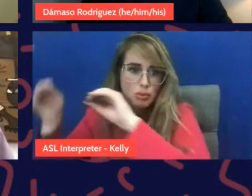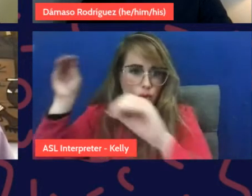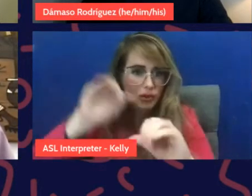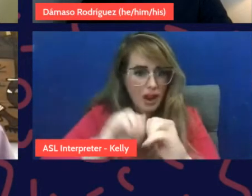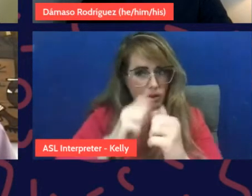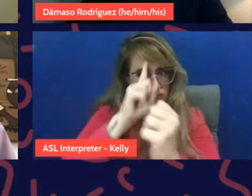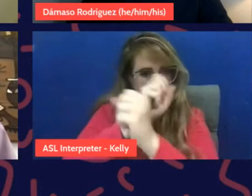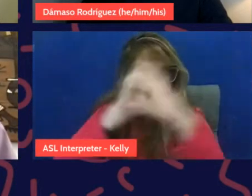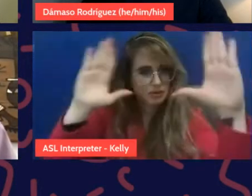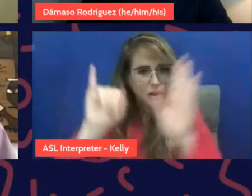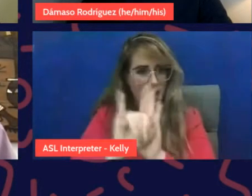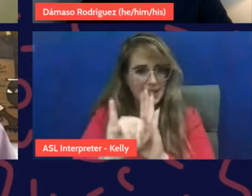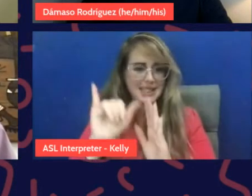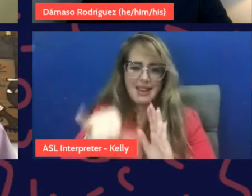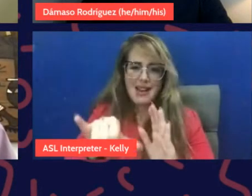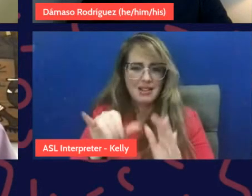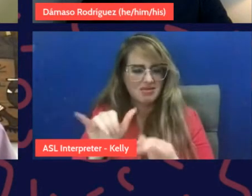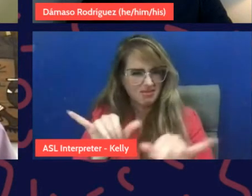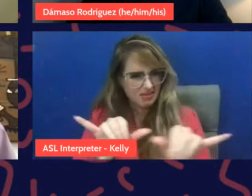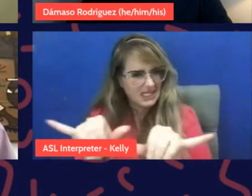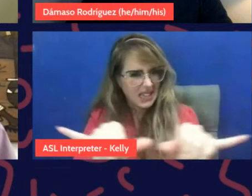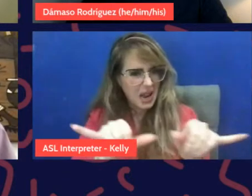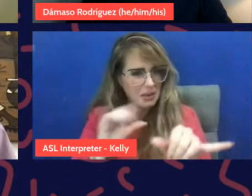yourself. So